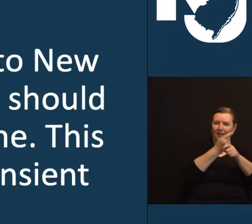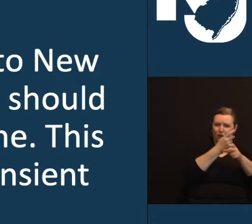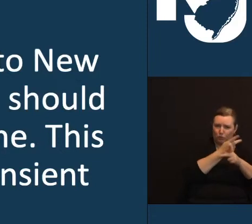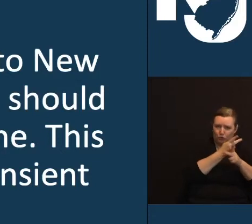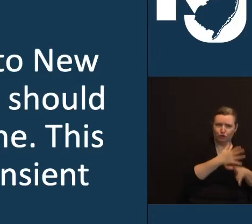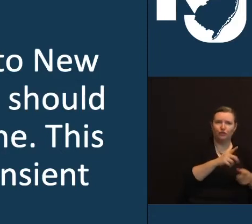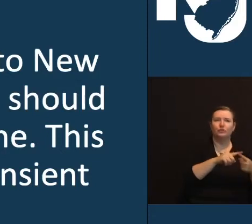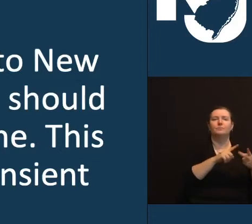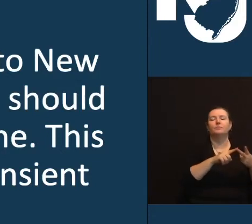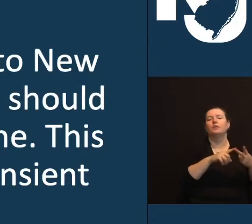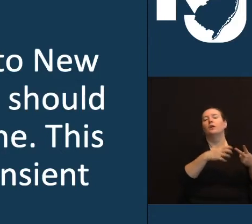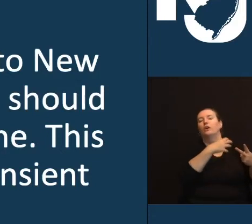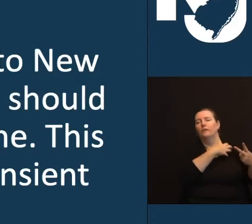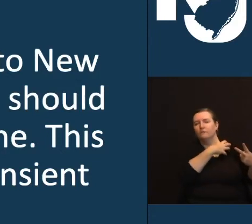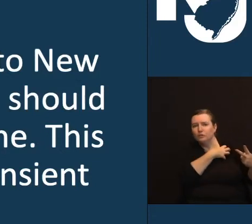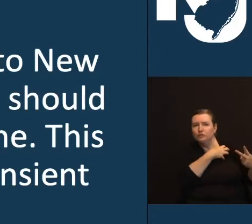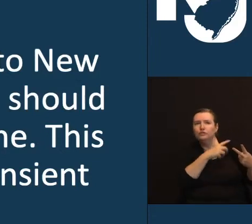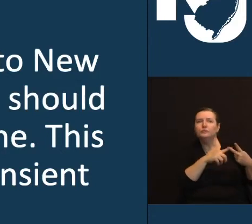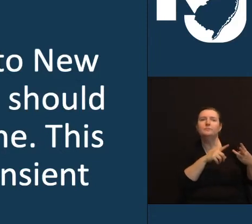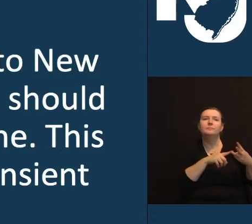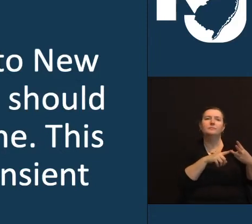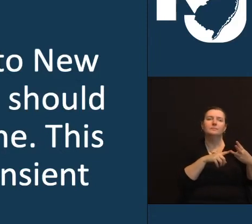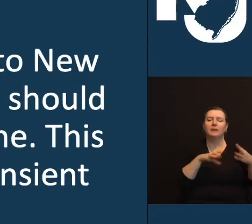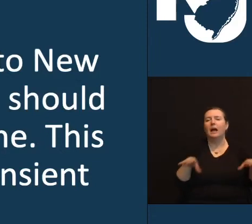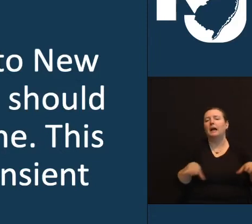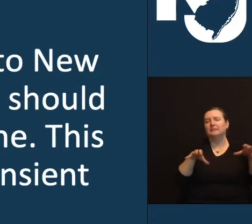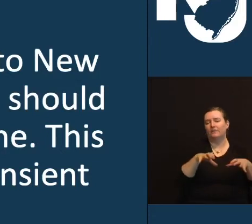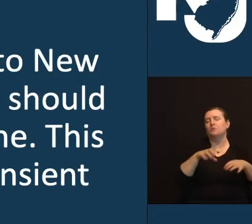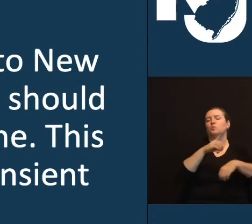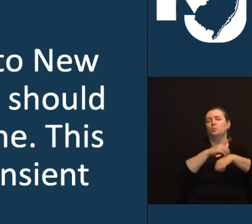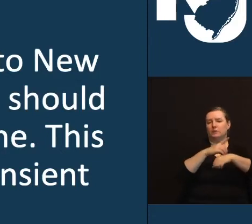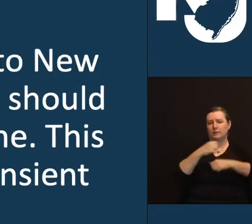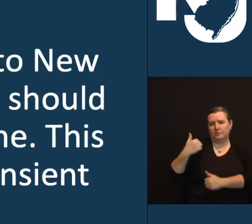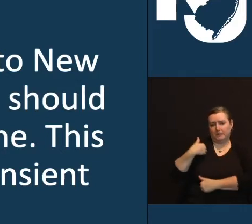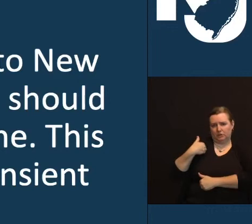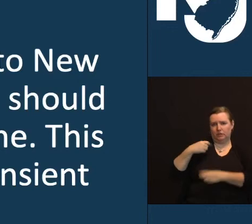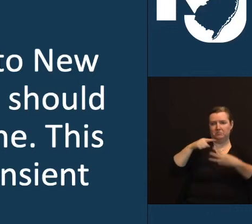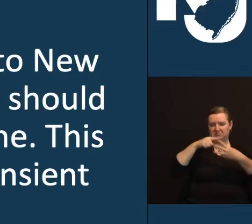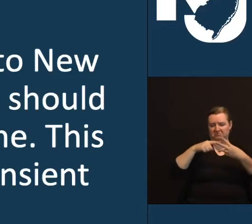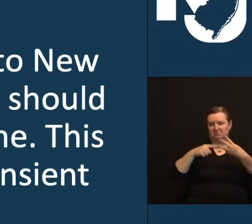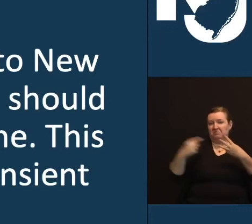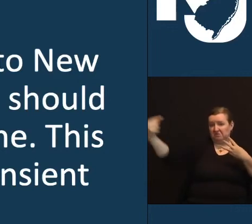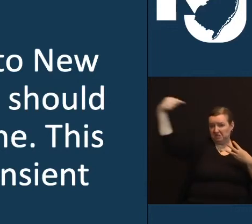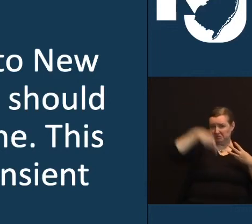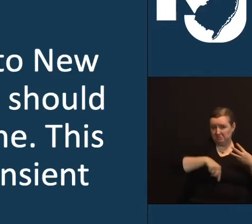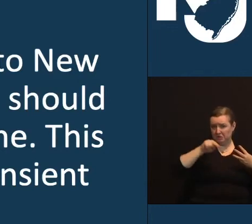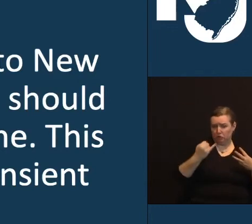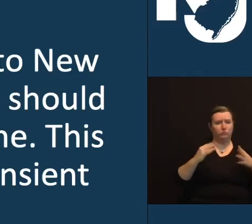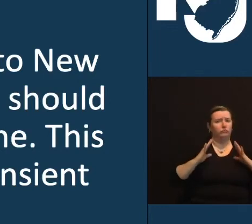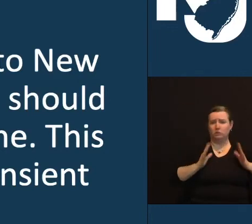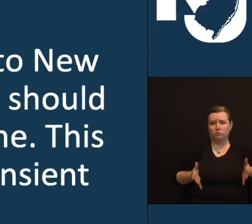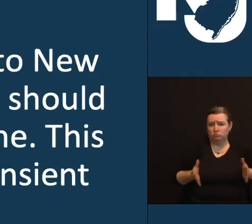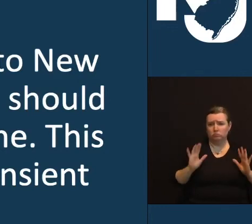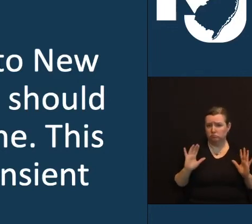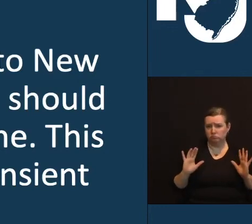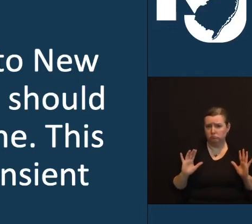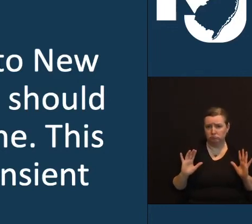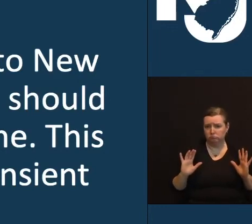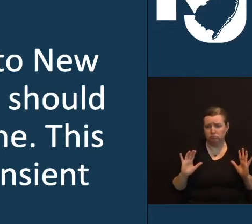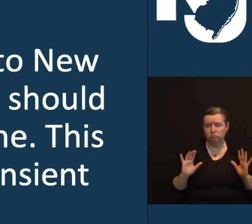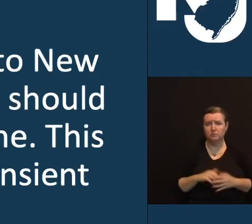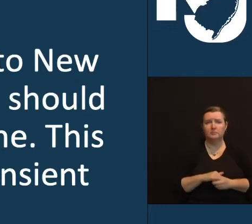active duty military personnel traveling to New Jersey on orders or directives, for example. Otherwise, we're